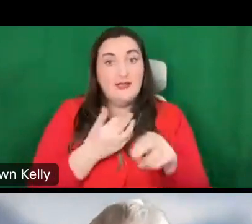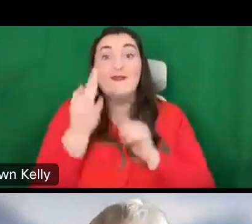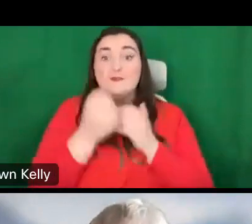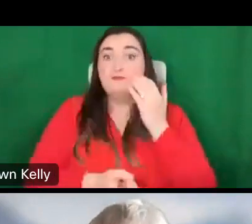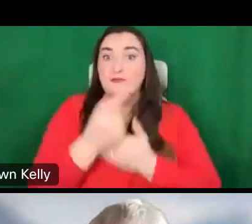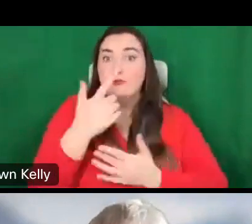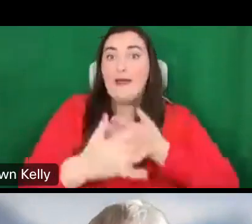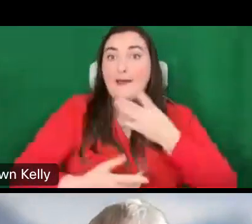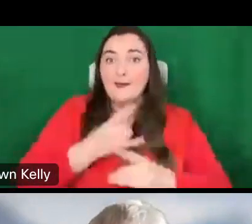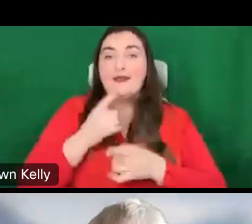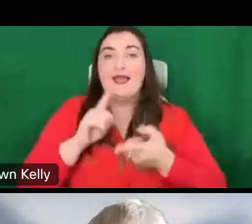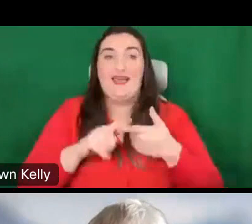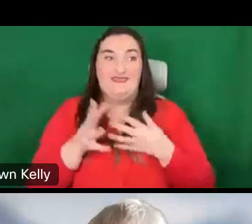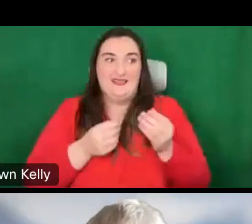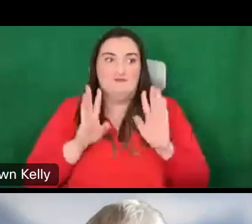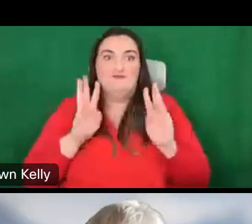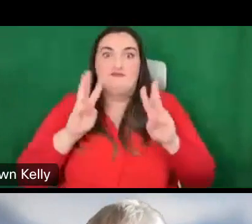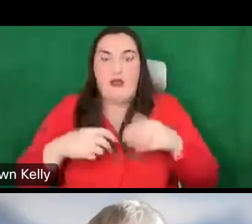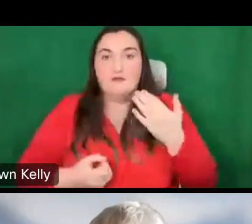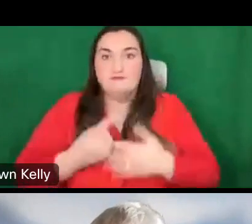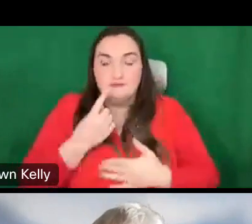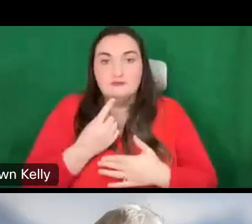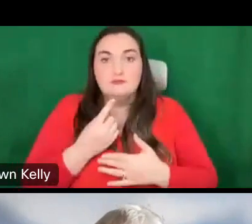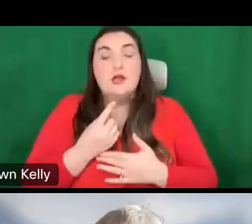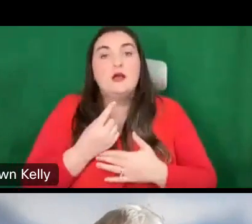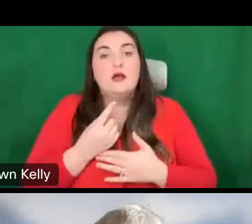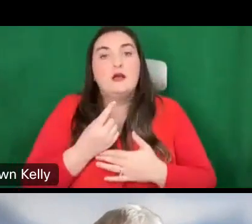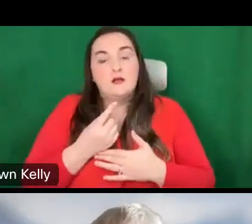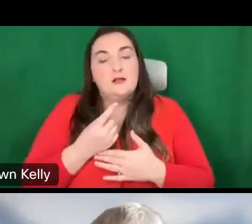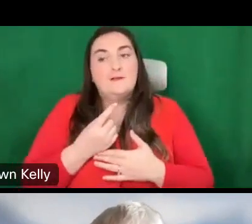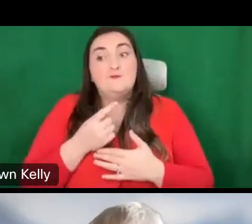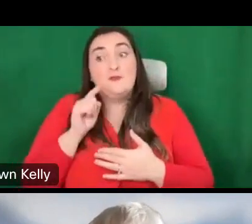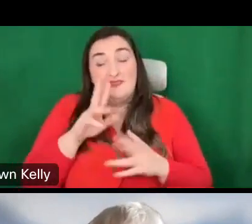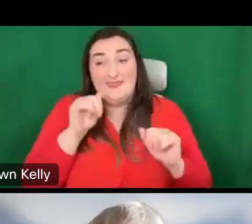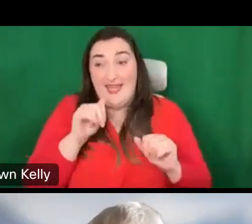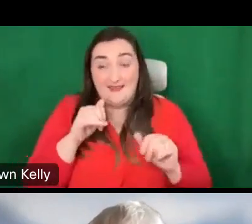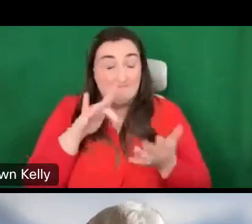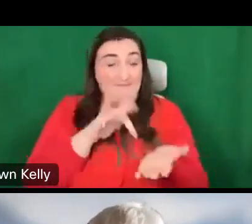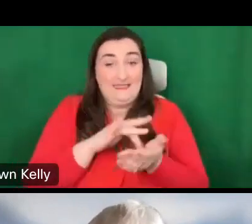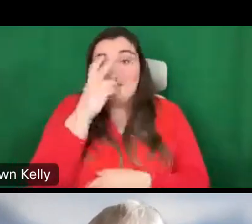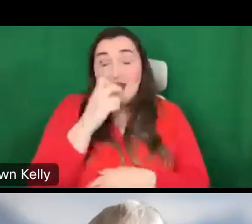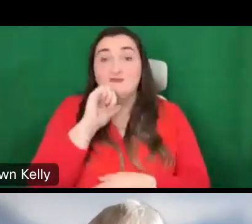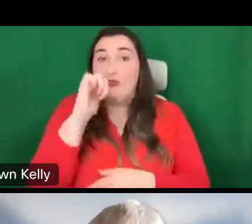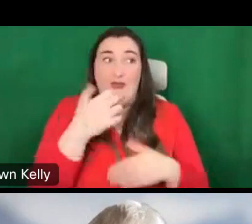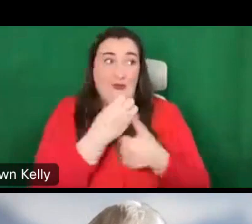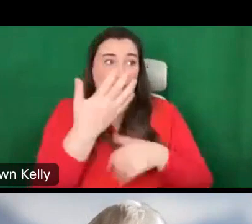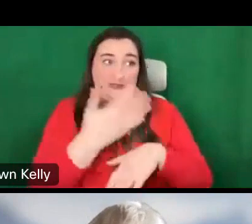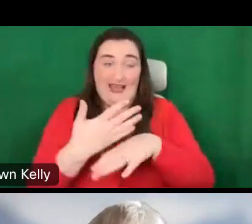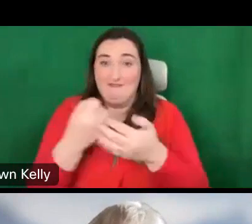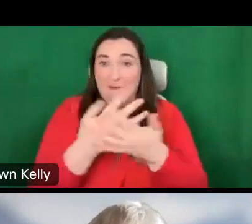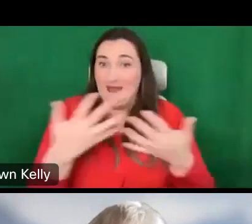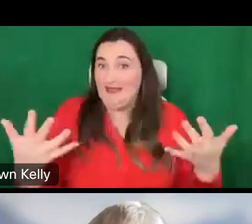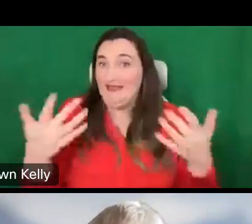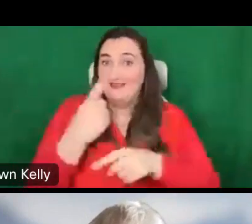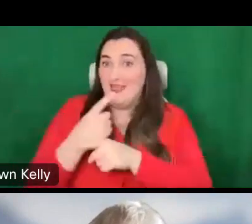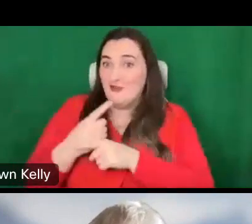and stuff goes wrong. And this could be in the middle of the night when there's not many other staff around. So the